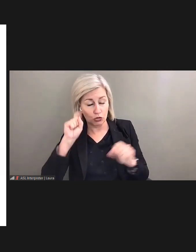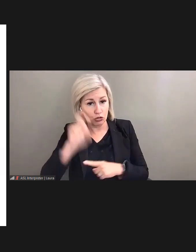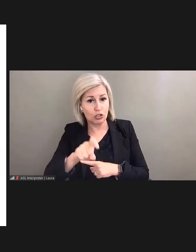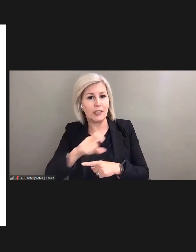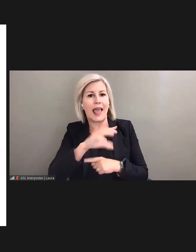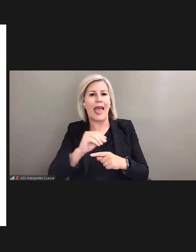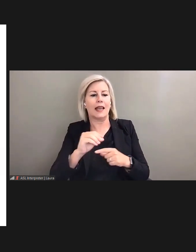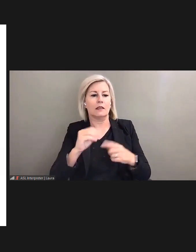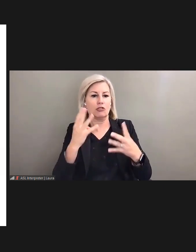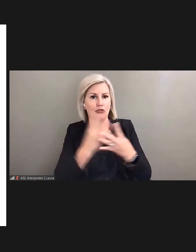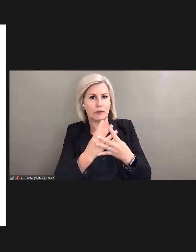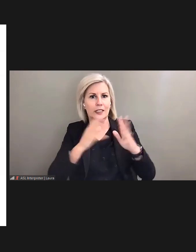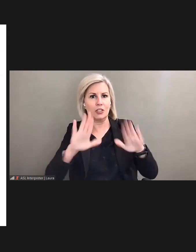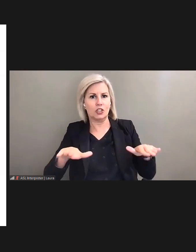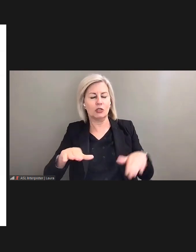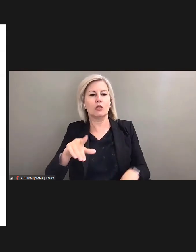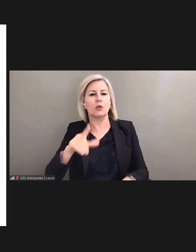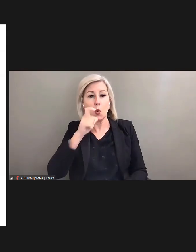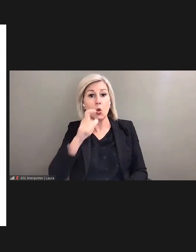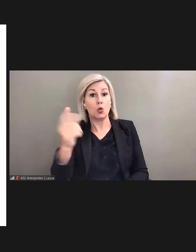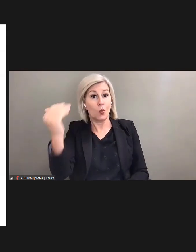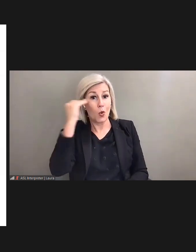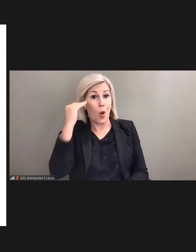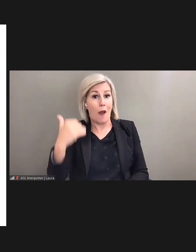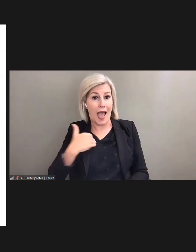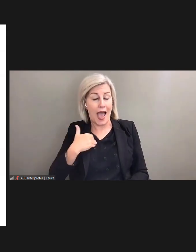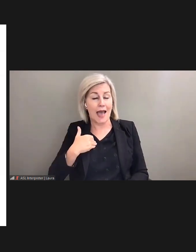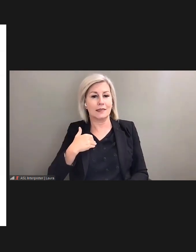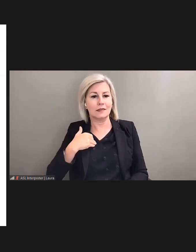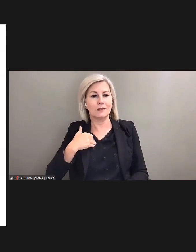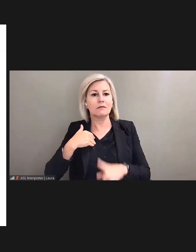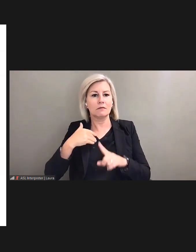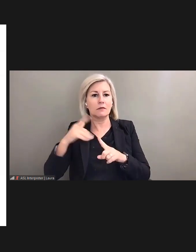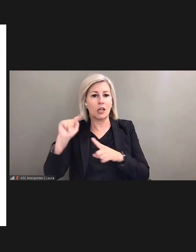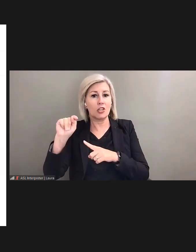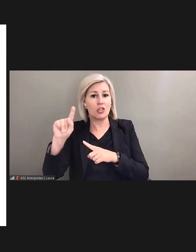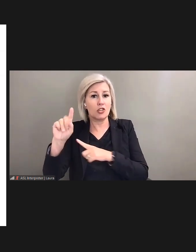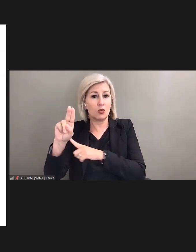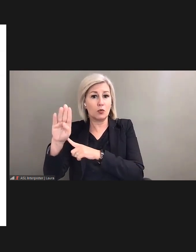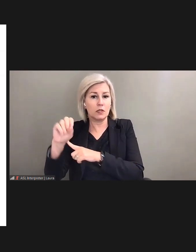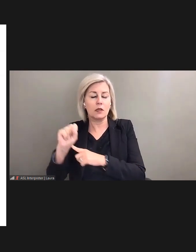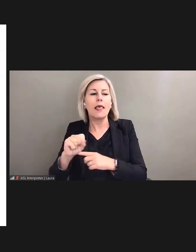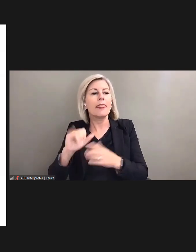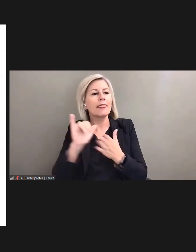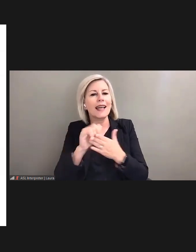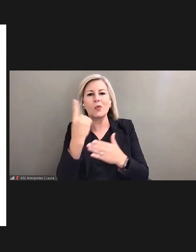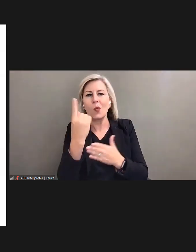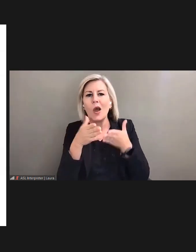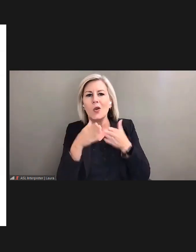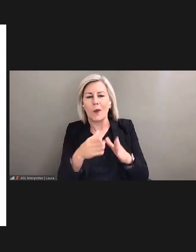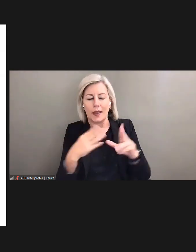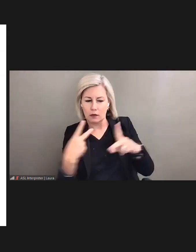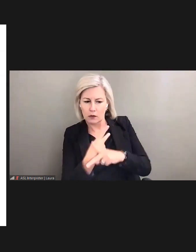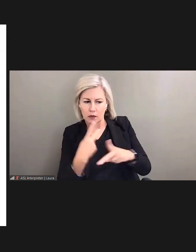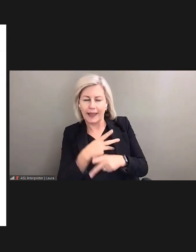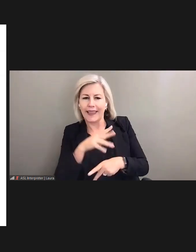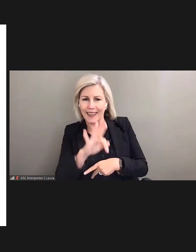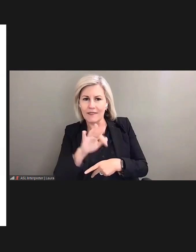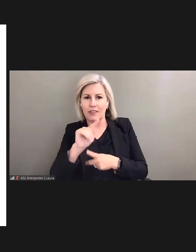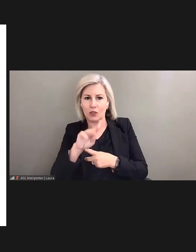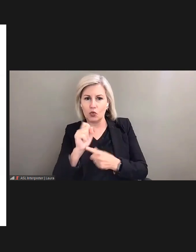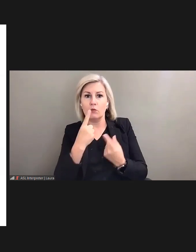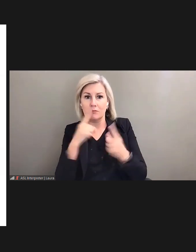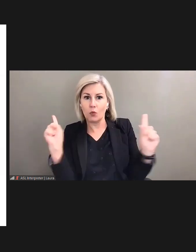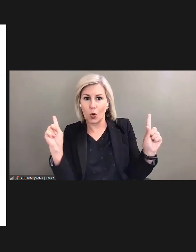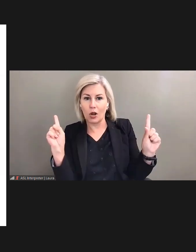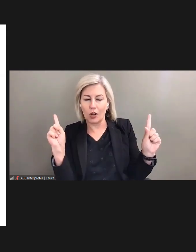children who you know have PE tubes. It's one way to actually find out if the tubes are doing the job they've put in to do.